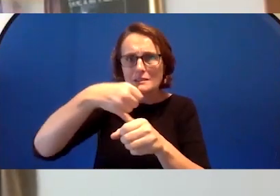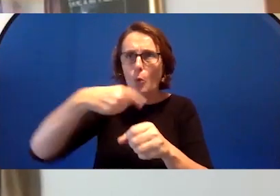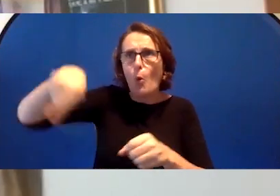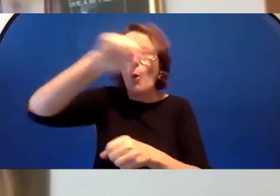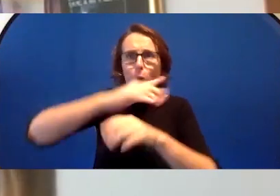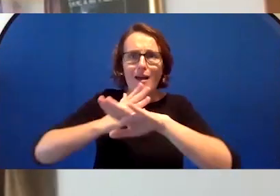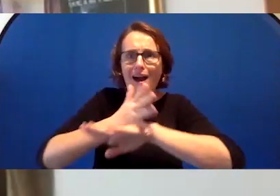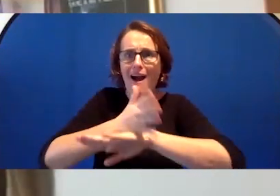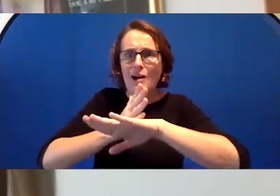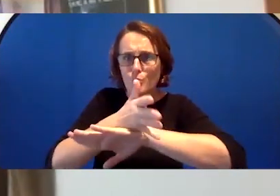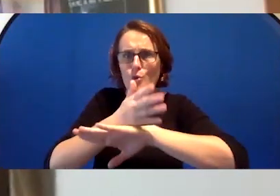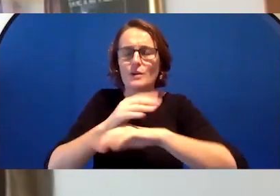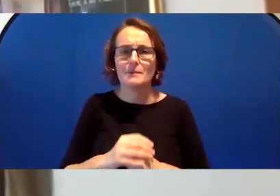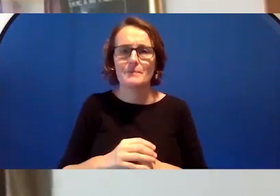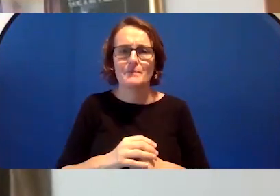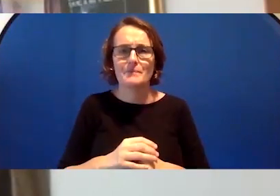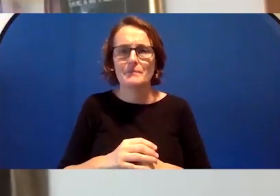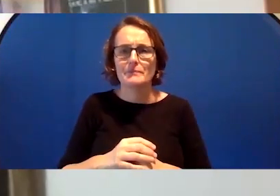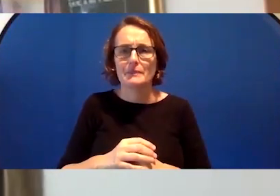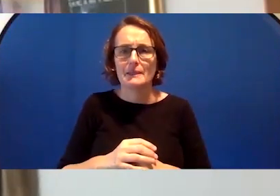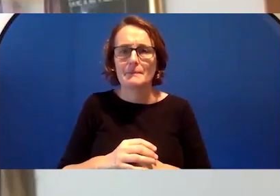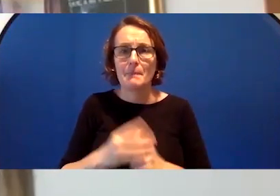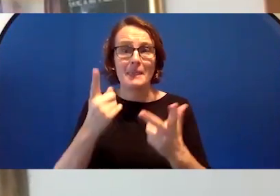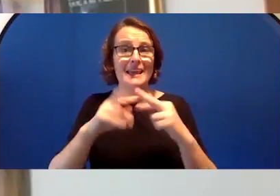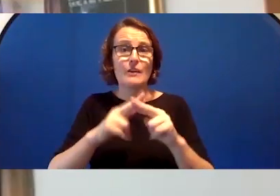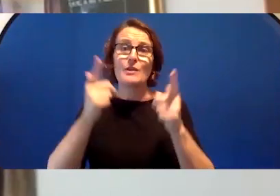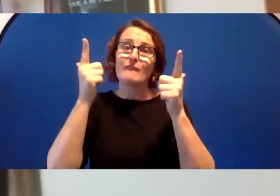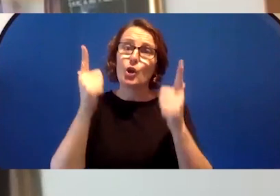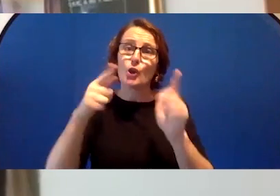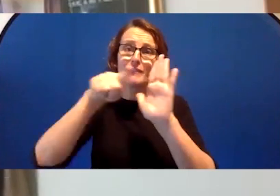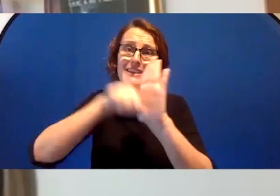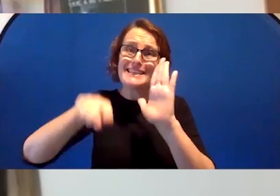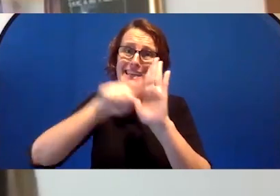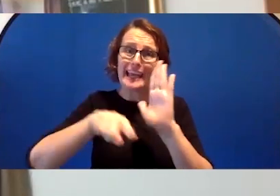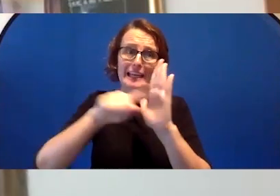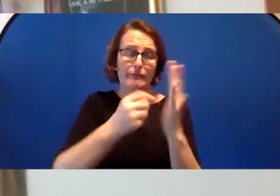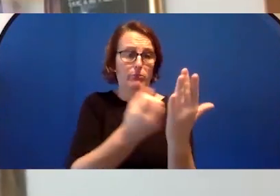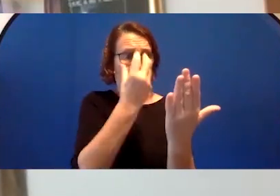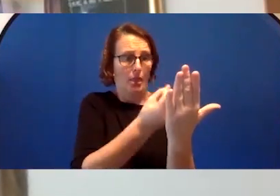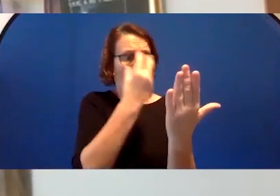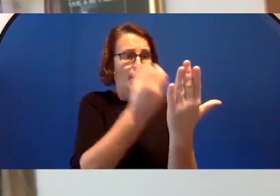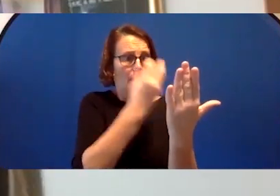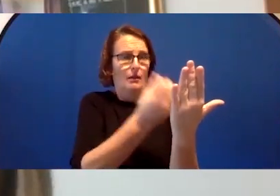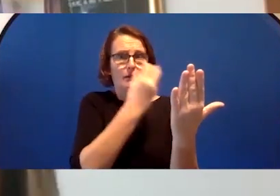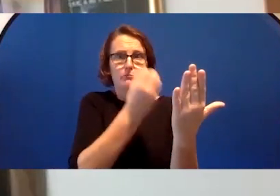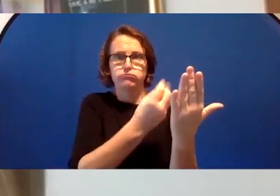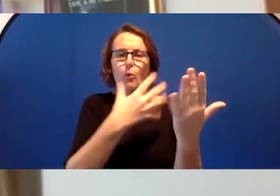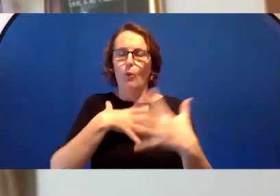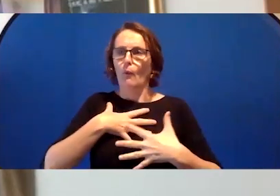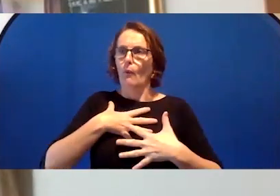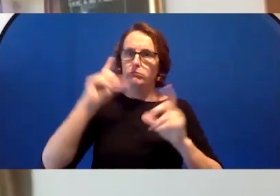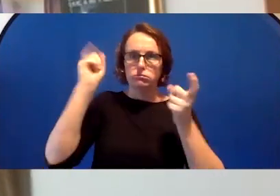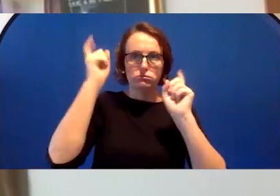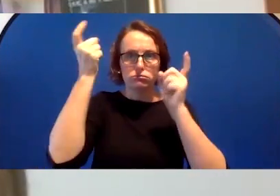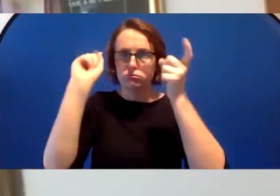Being exposed to really large volumes of negative information can heighten our feelings of anxiety. And while it's